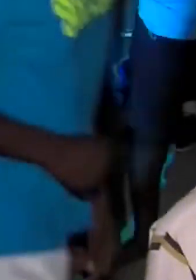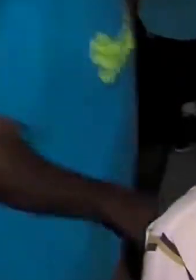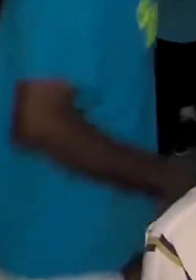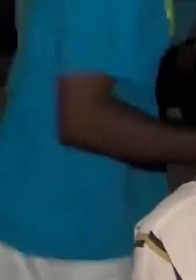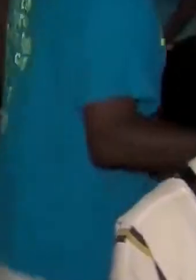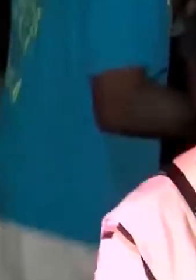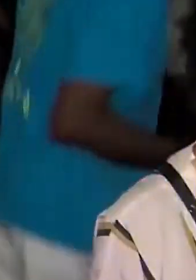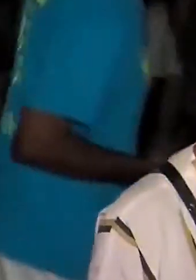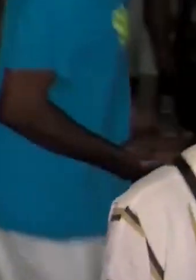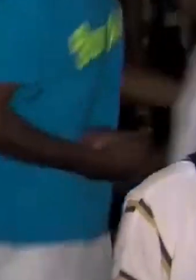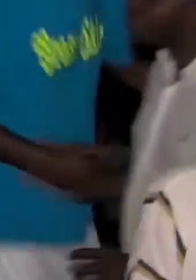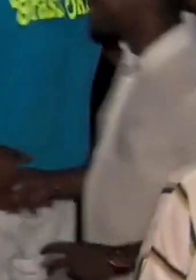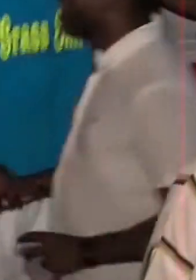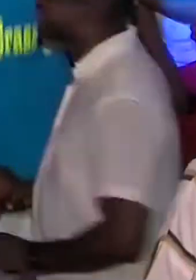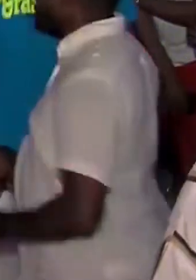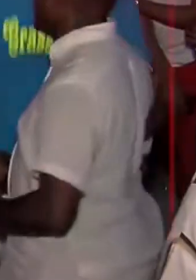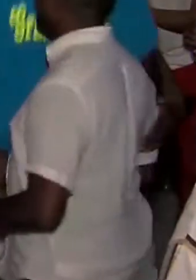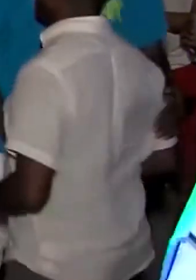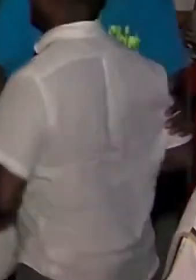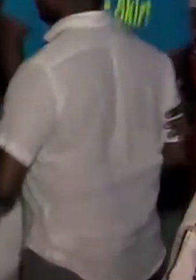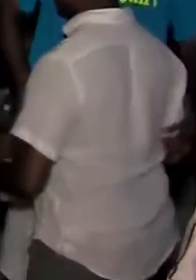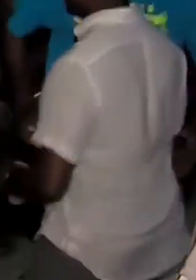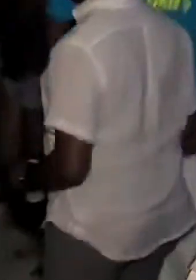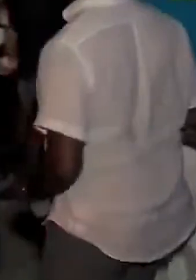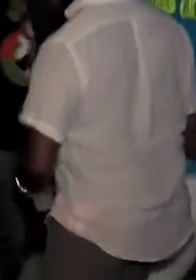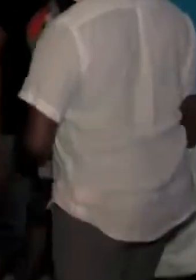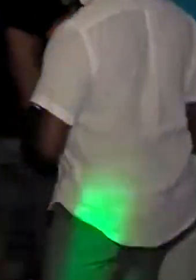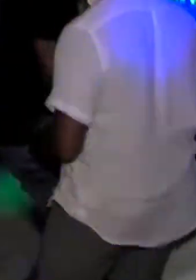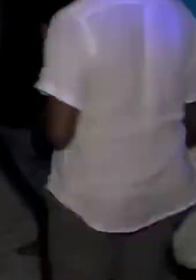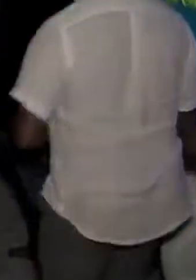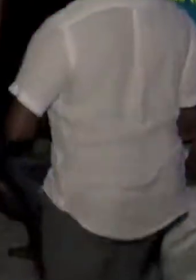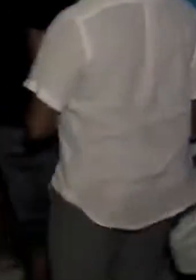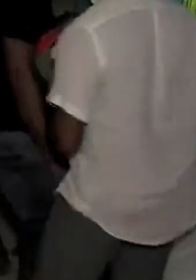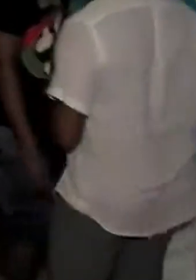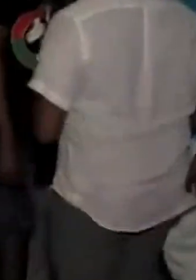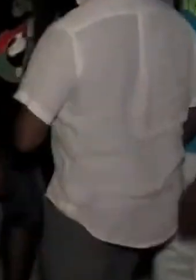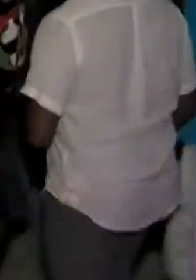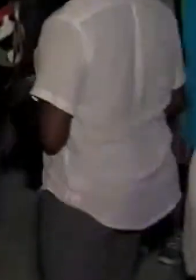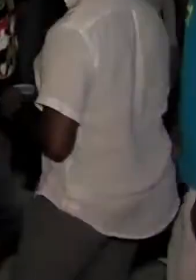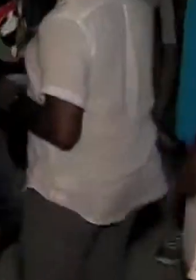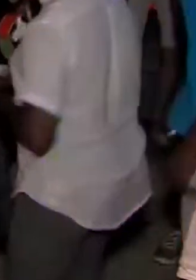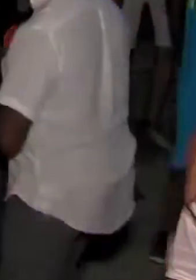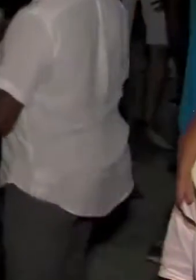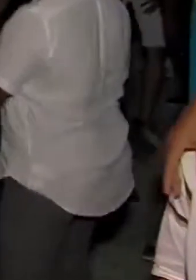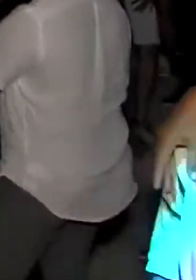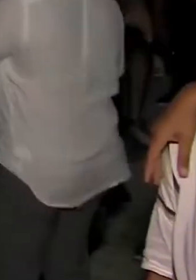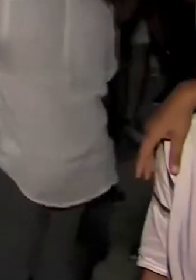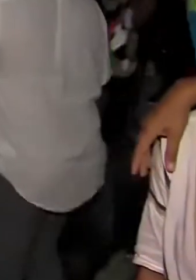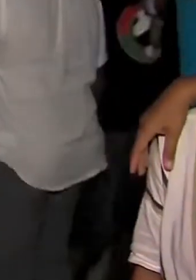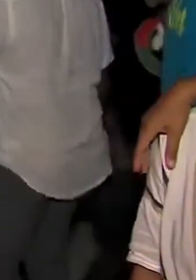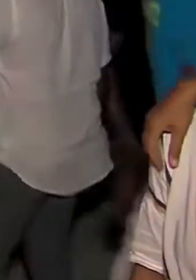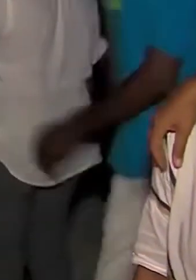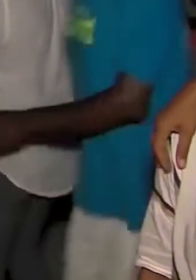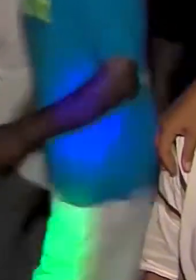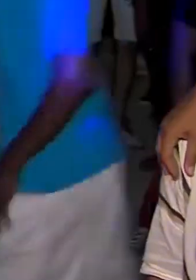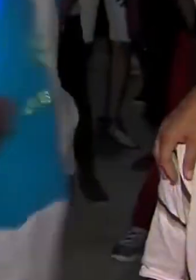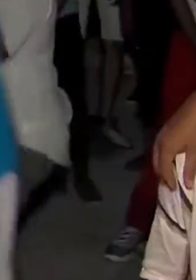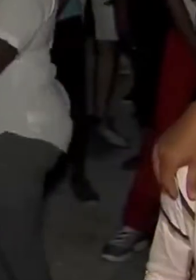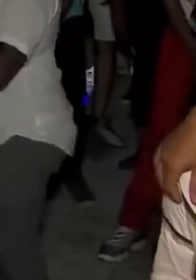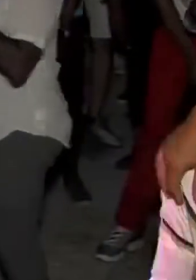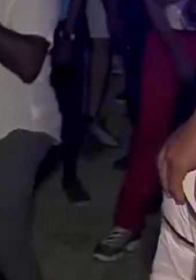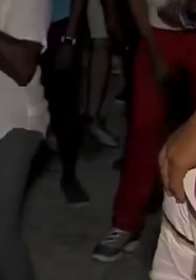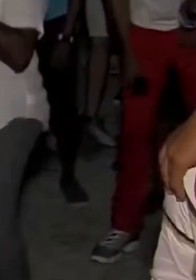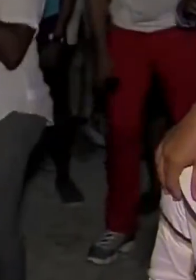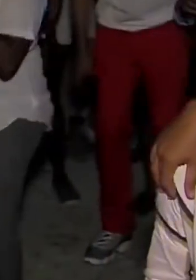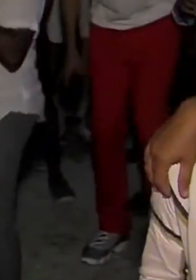Now I thought that tonight I would showcase some of my dancing skills at Bacchanal Thursdays, but on second thought, I think I'll